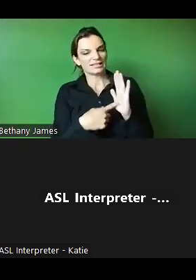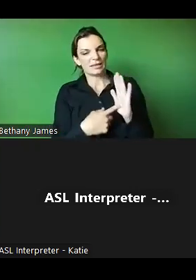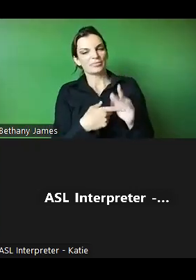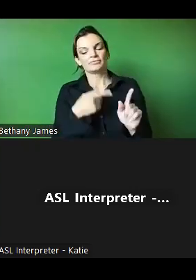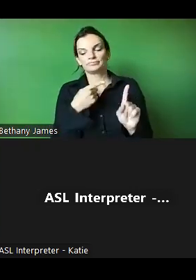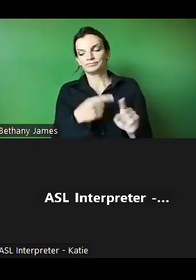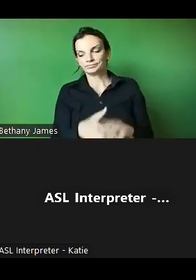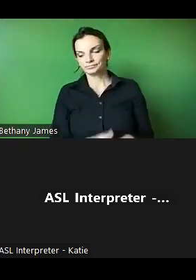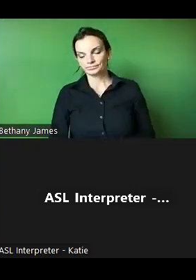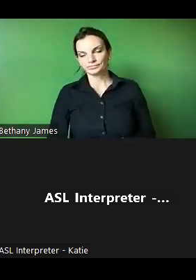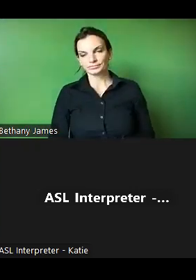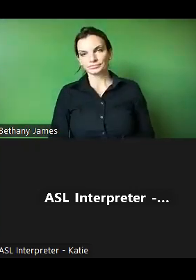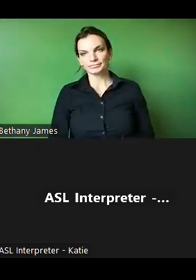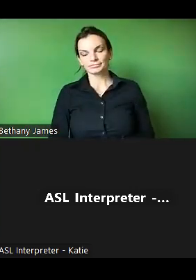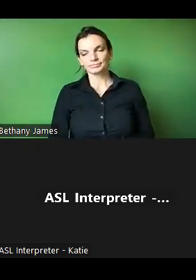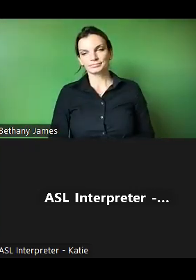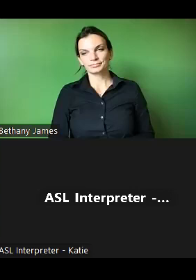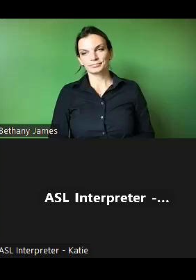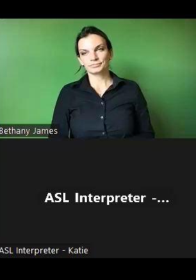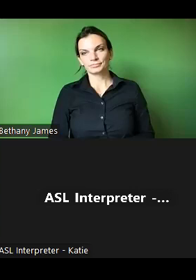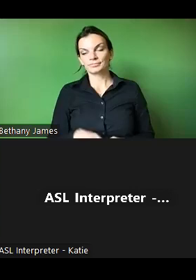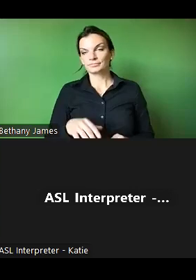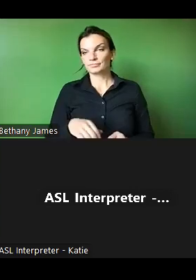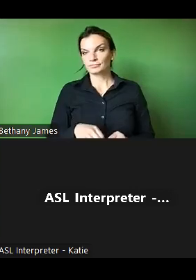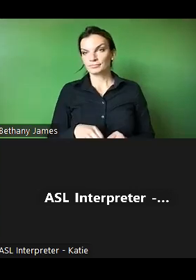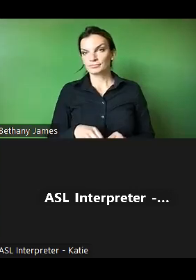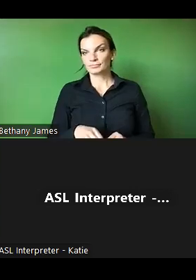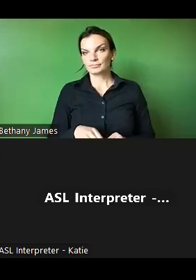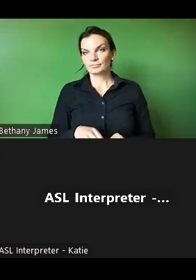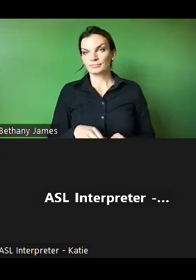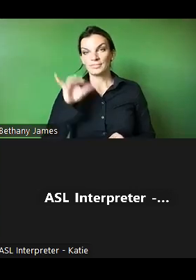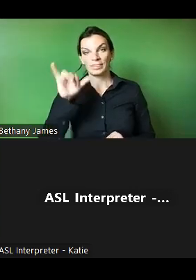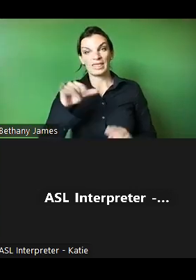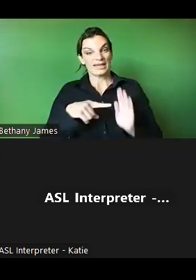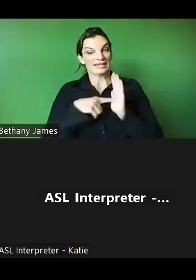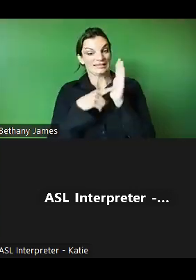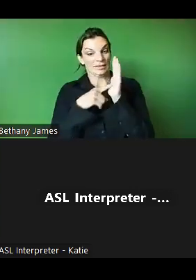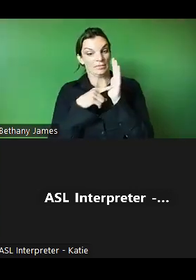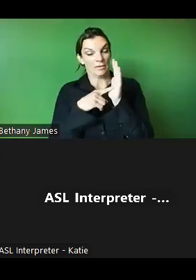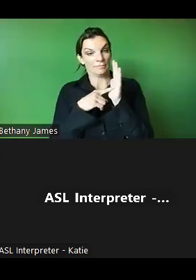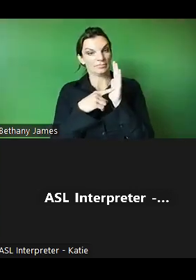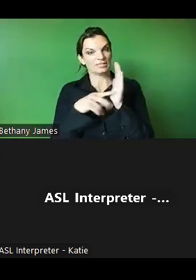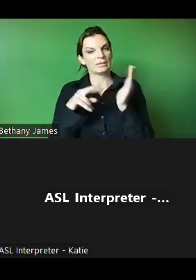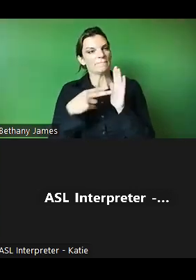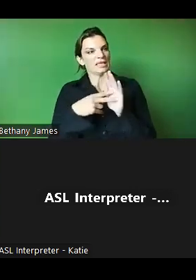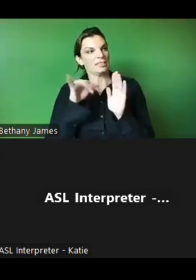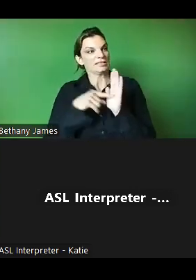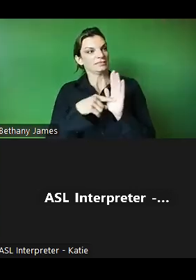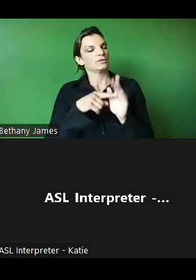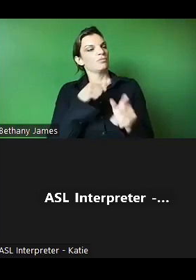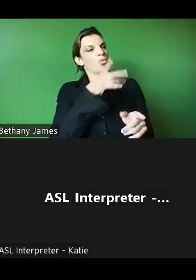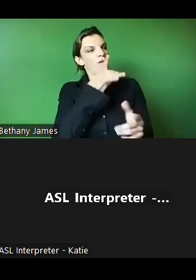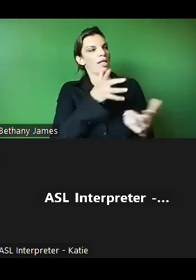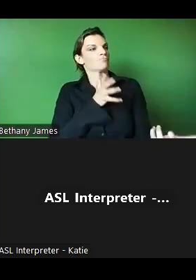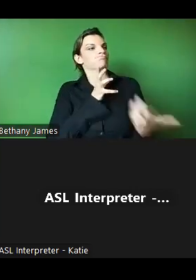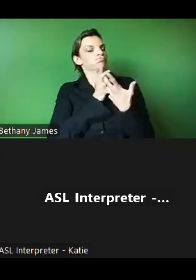is that whole idea of using symptoms to meet needs, because clearly this person had some needs